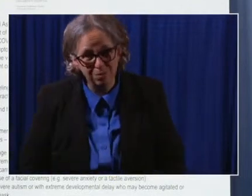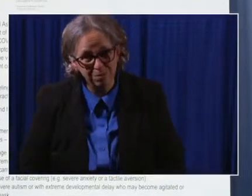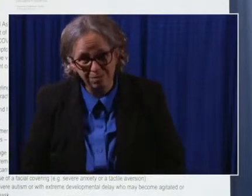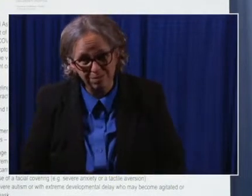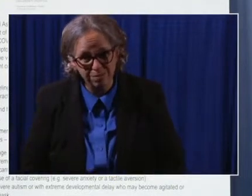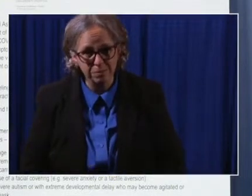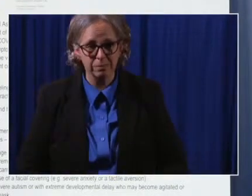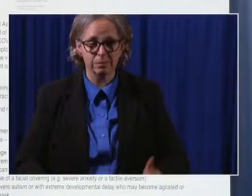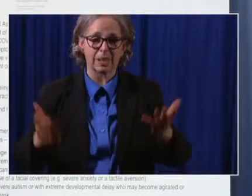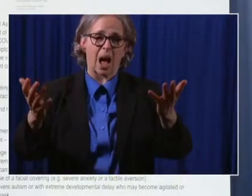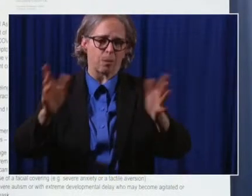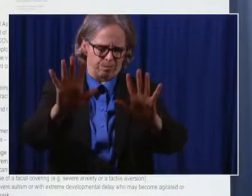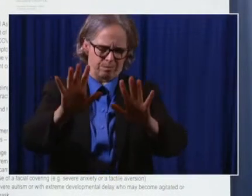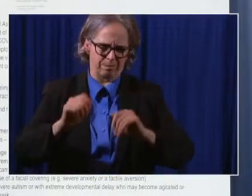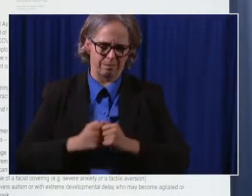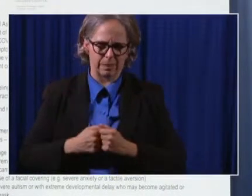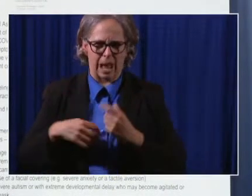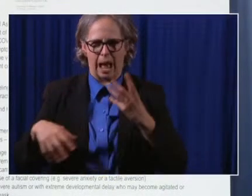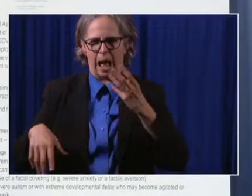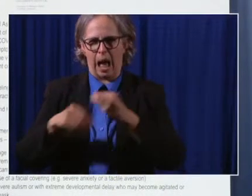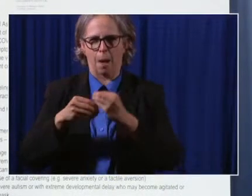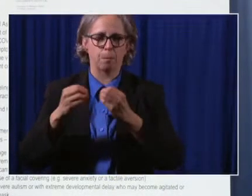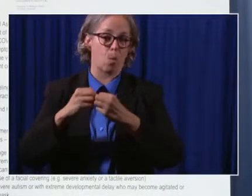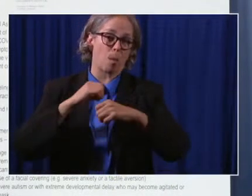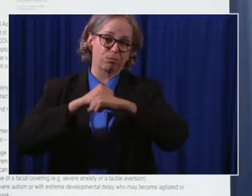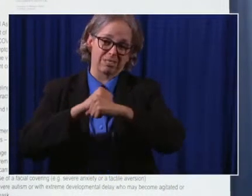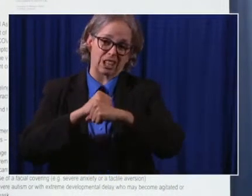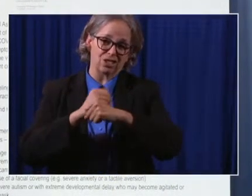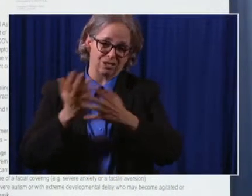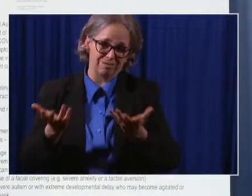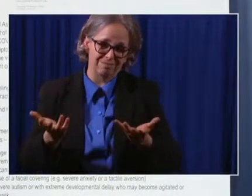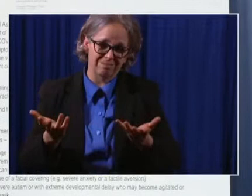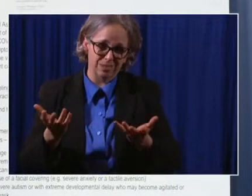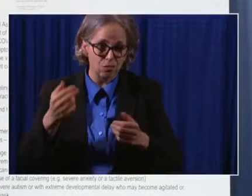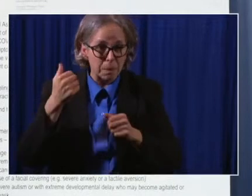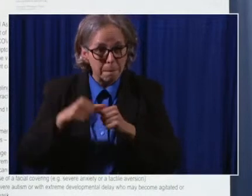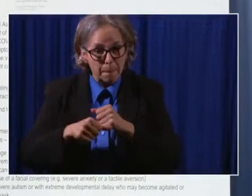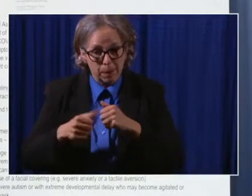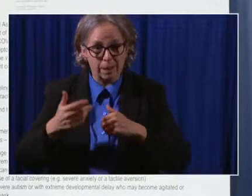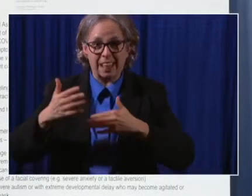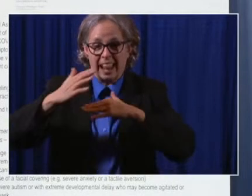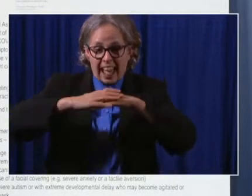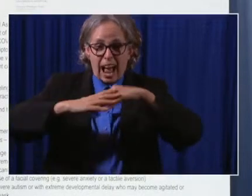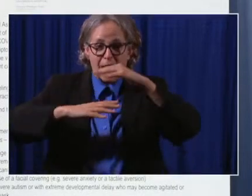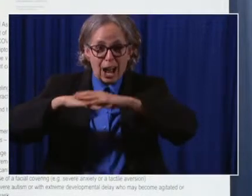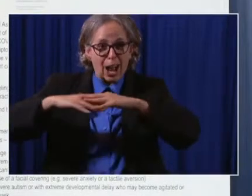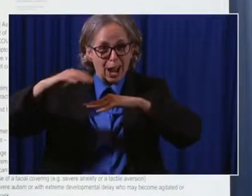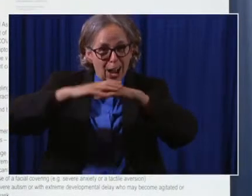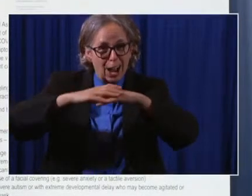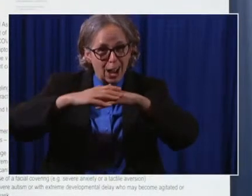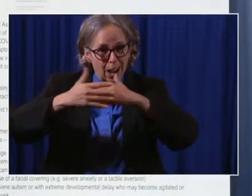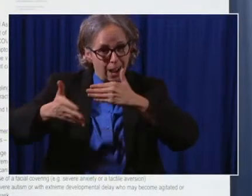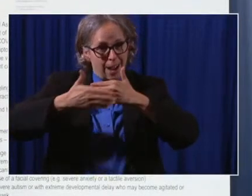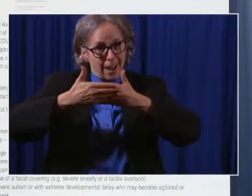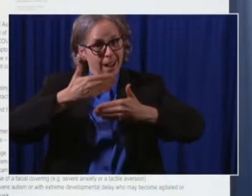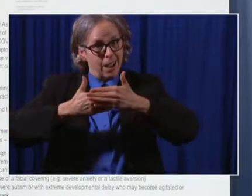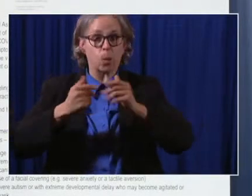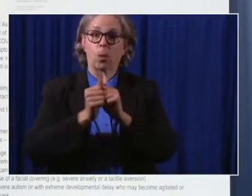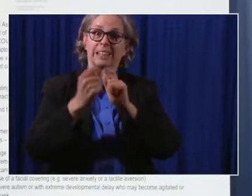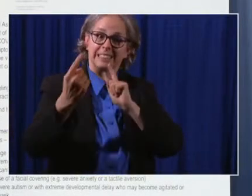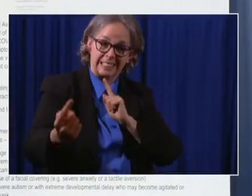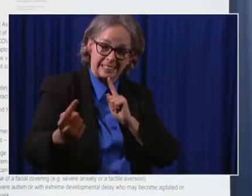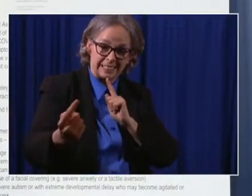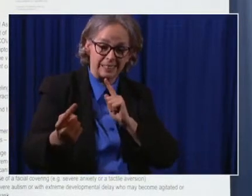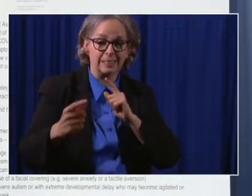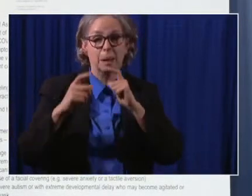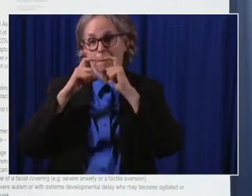provides that added protection, and that the distancing and the masking. Look, everyone's going to need a break from the